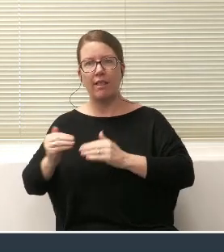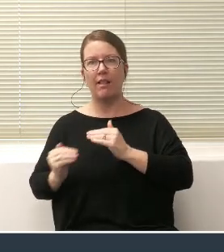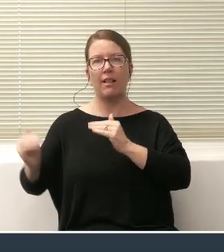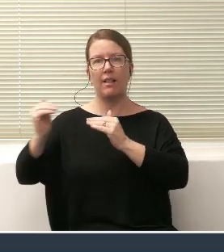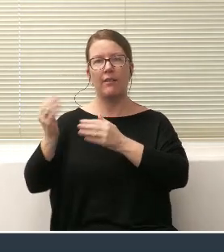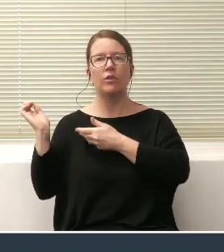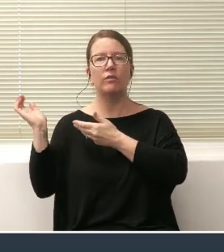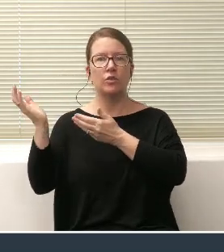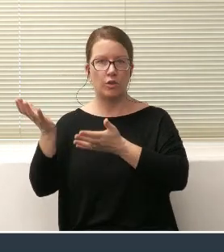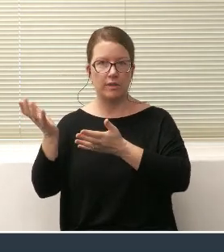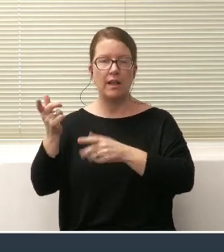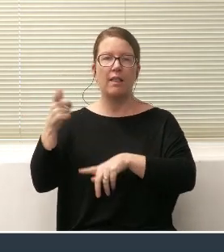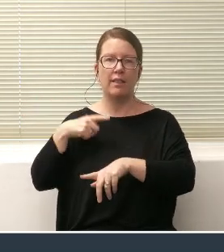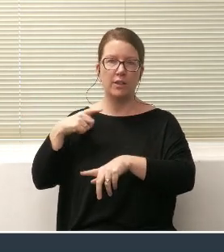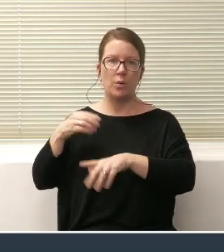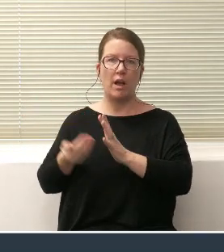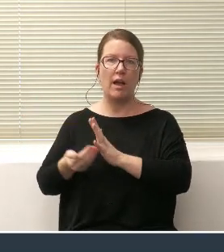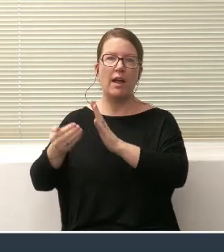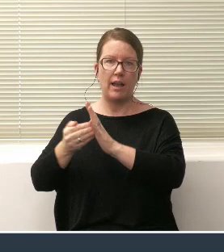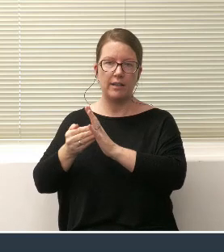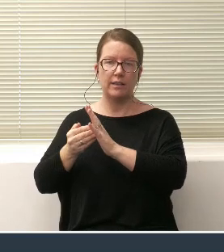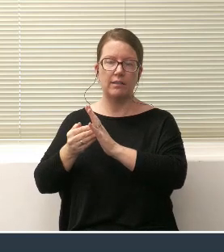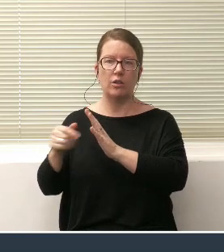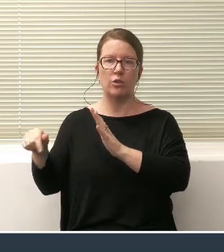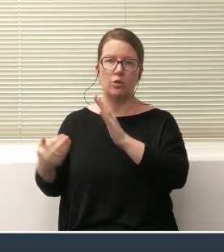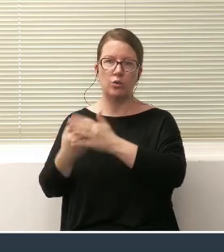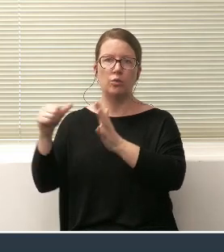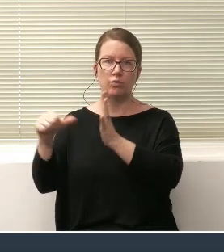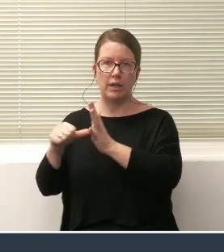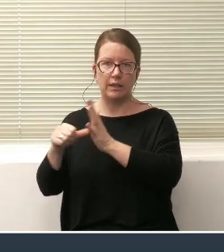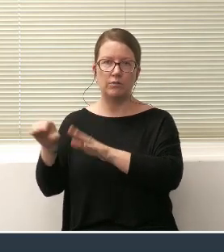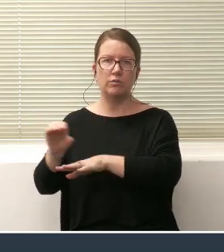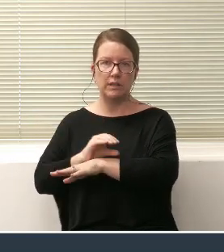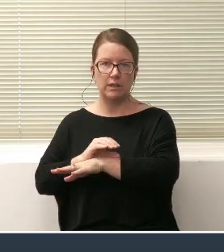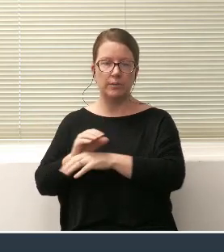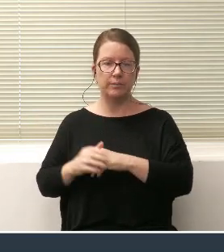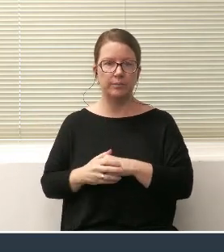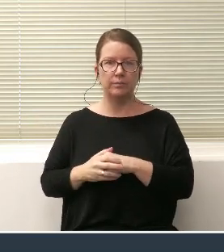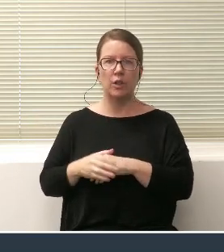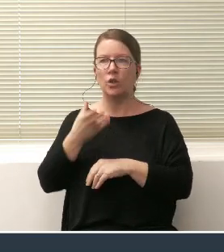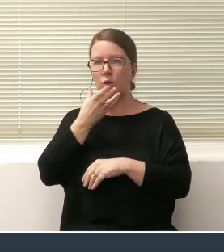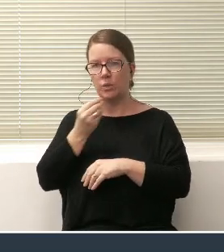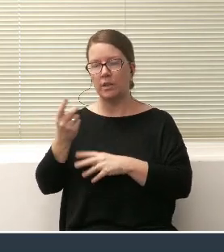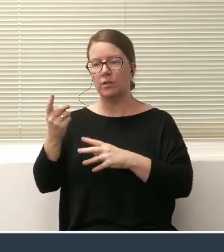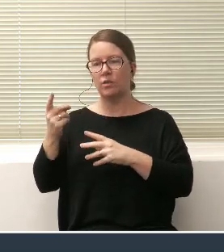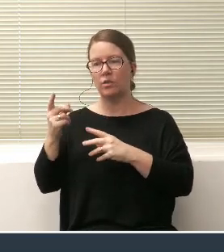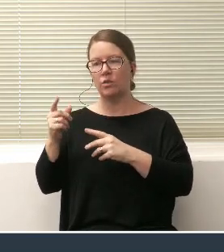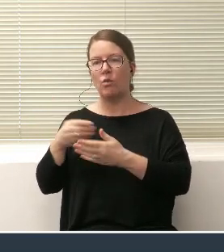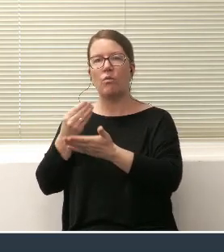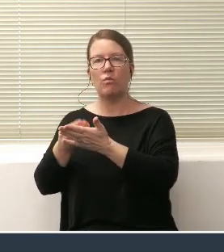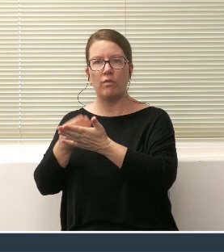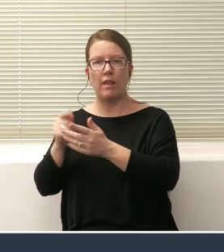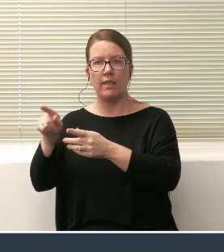we are providing, and so I'm therefore comfortable with this new resilient rate being used to